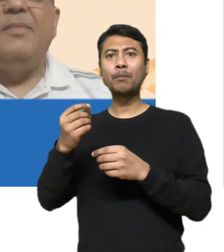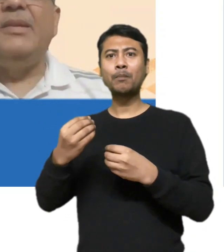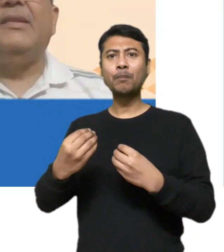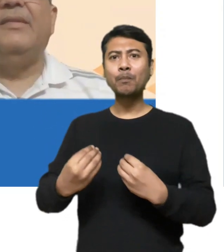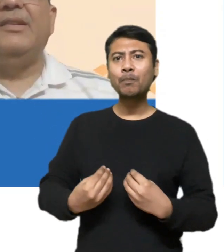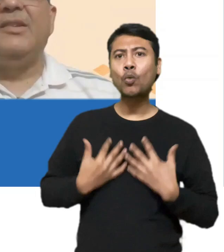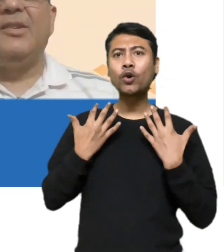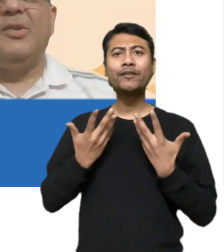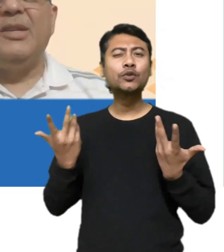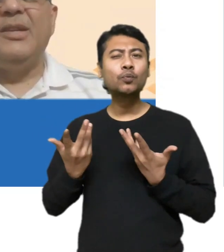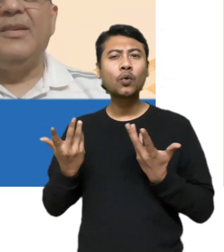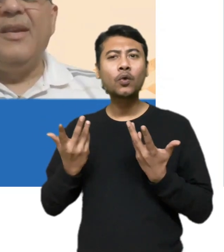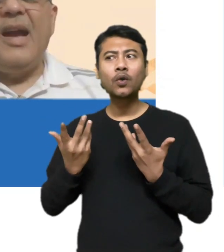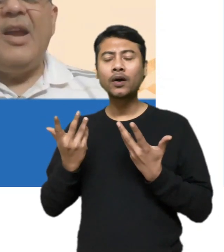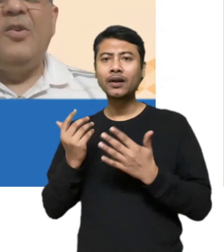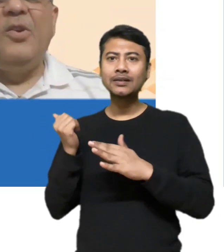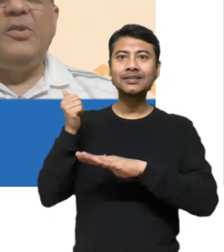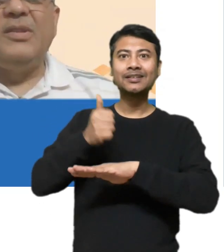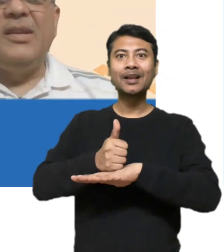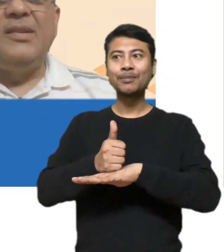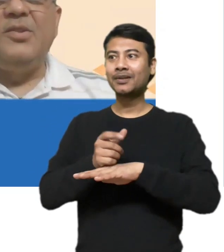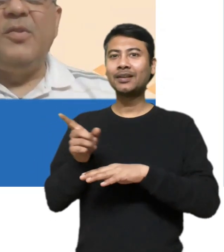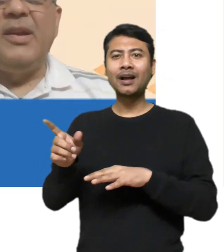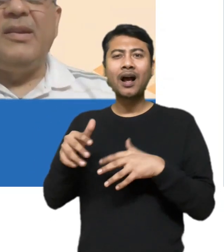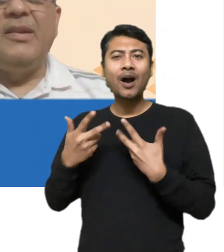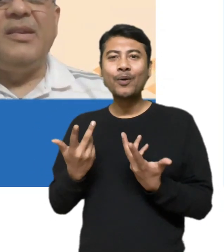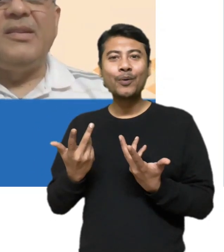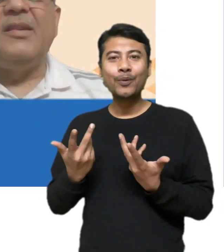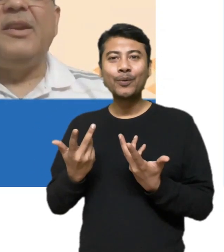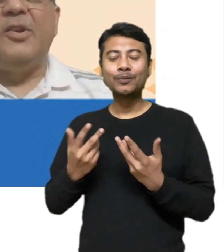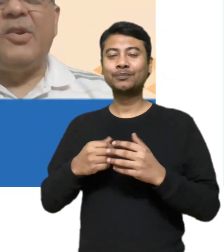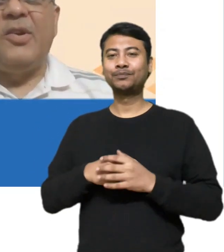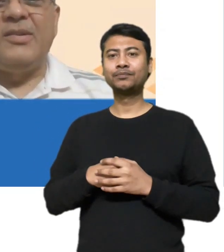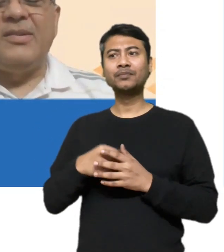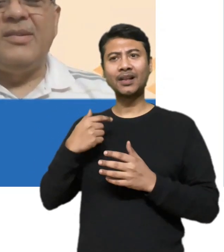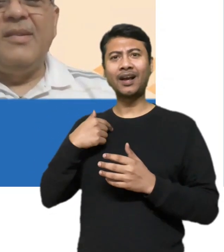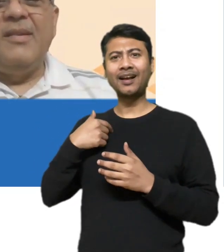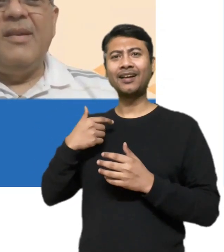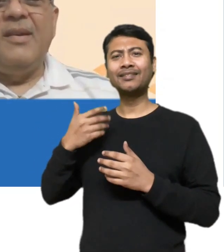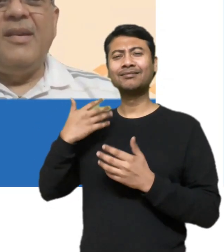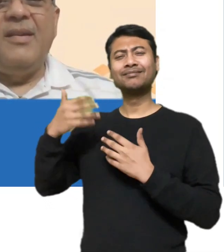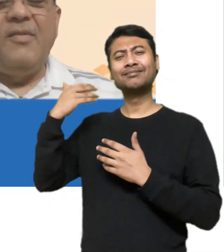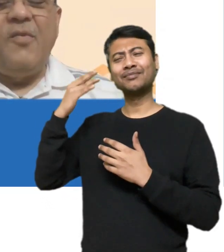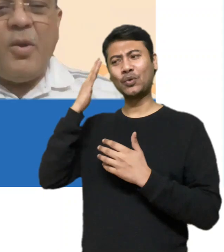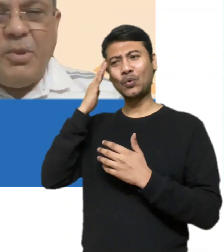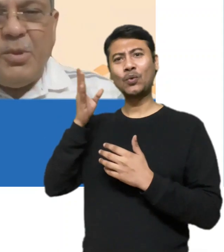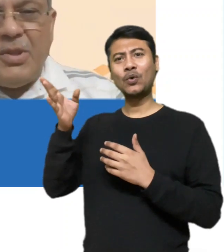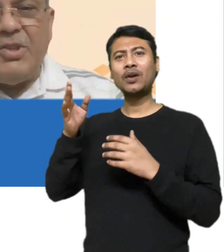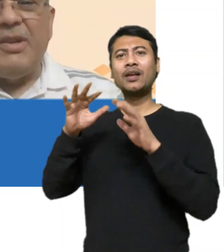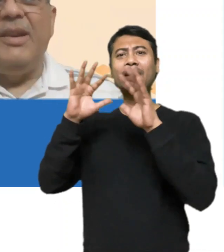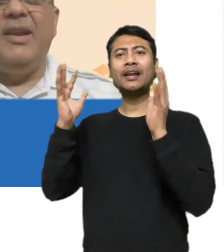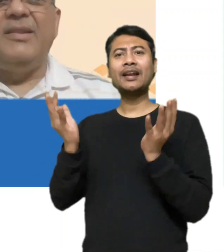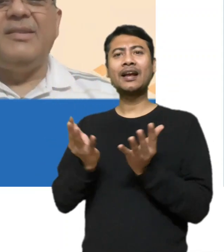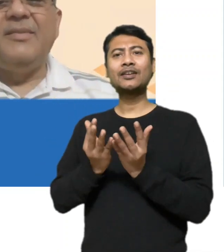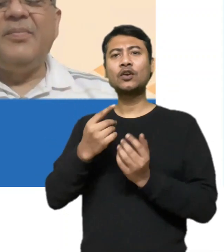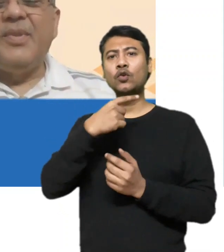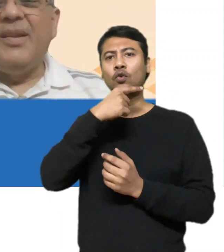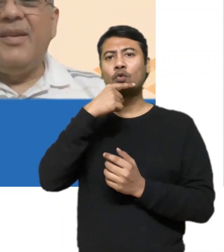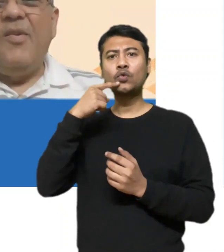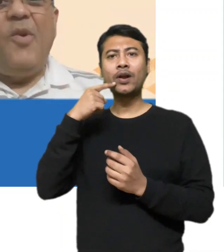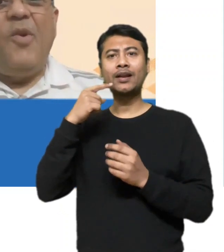with very basic question, Tarunji. I know you since you were at International Red Cross. Yeah. Uh, Walk me through the journey.